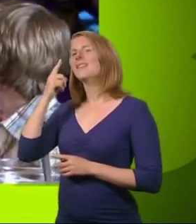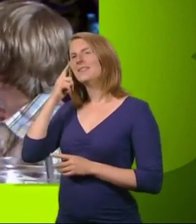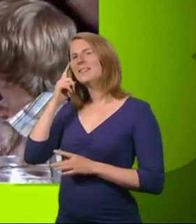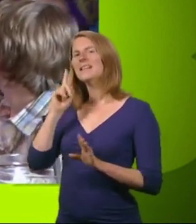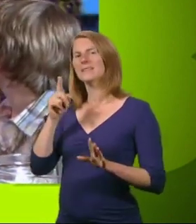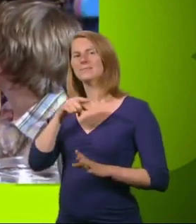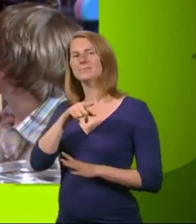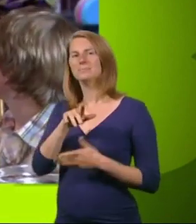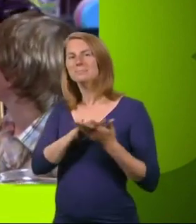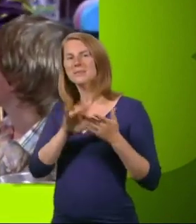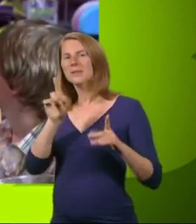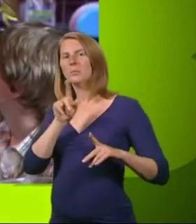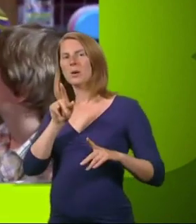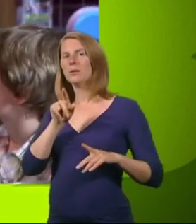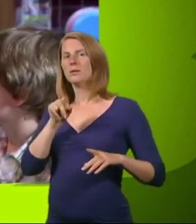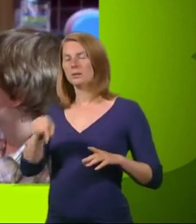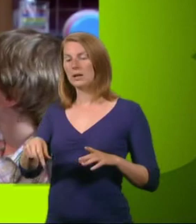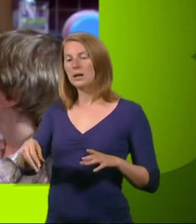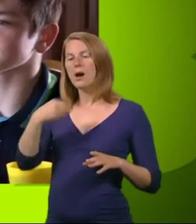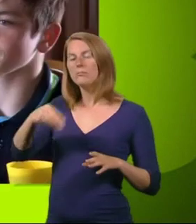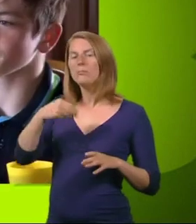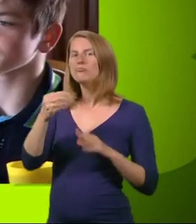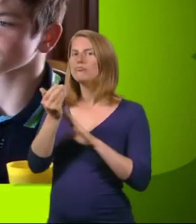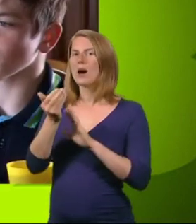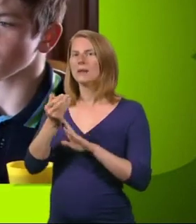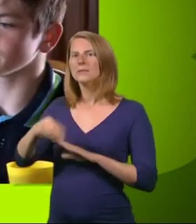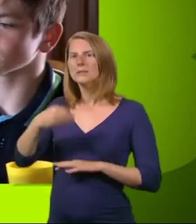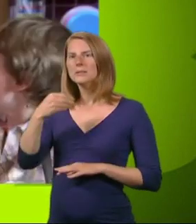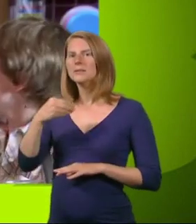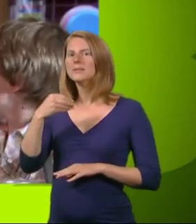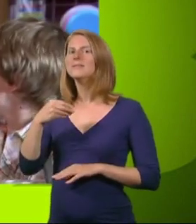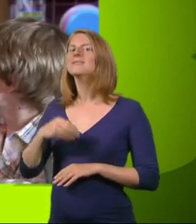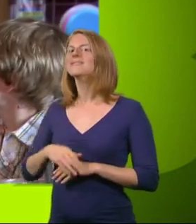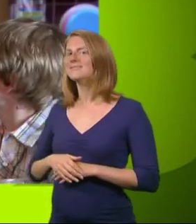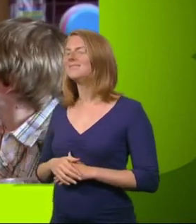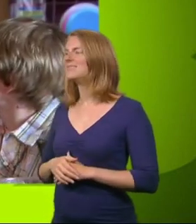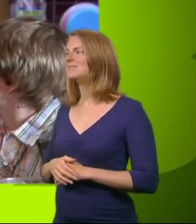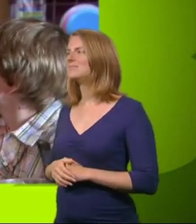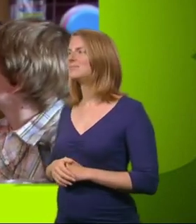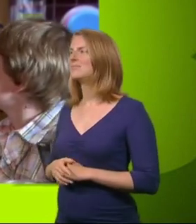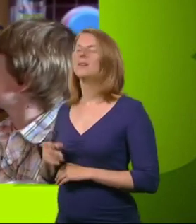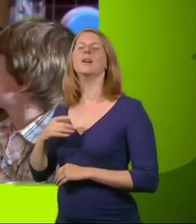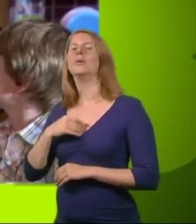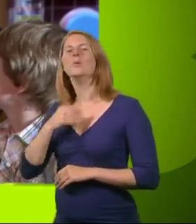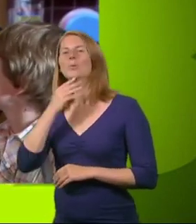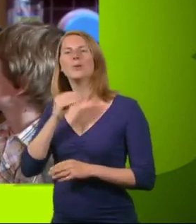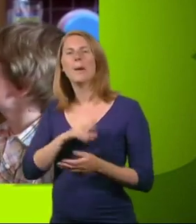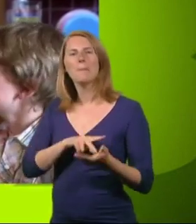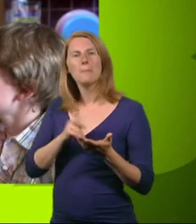I think he's saying you just got to use your right hand. Hey. I'm using both hands. Yeah, I know,